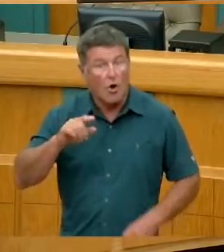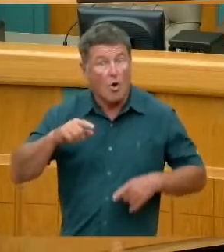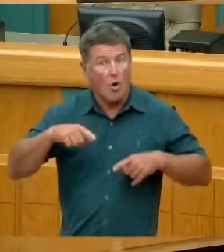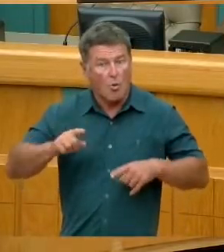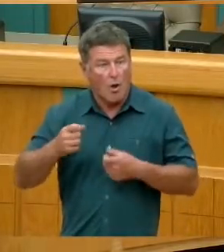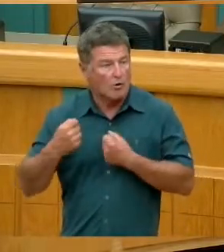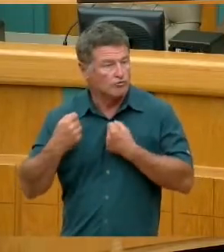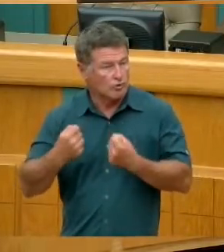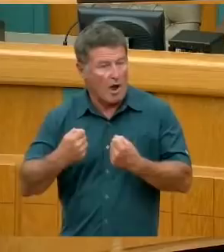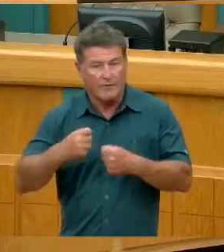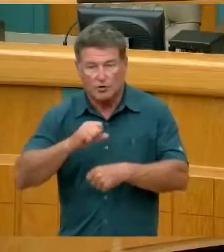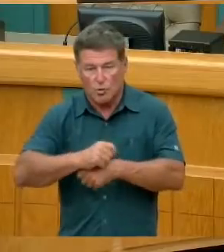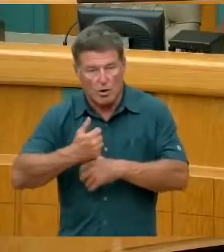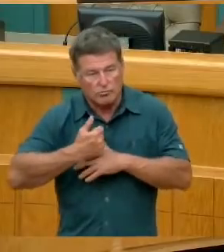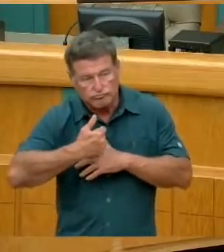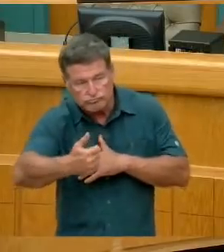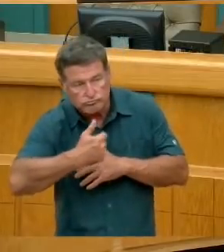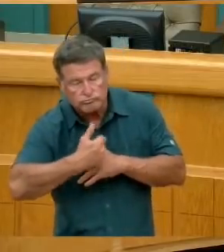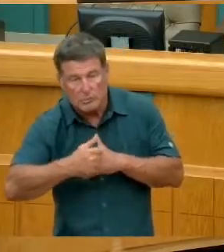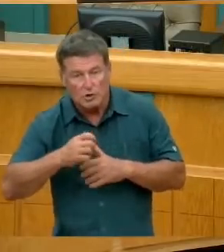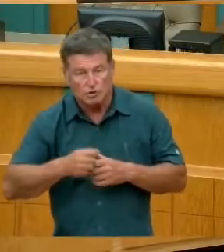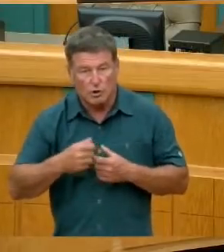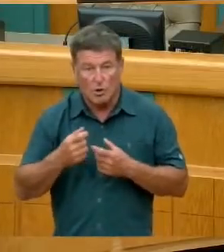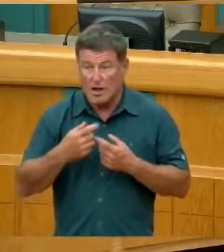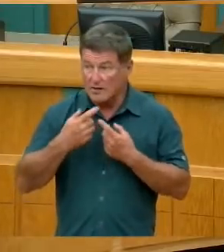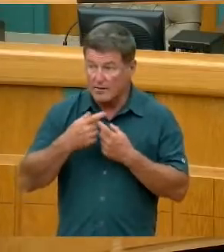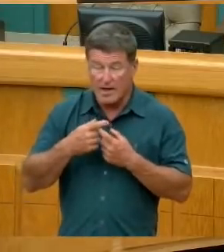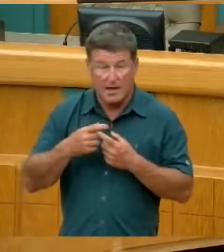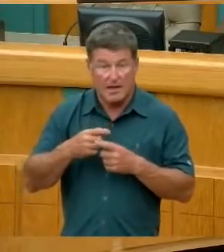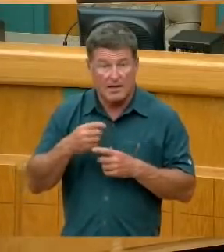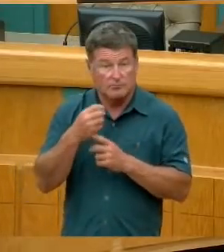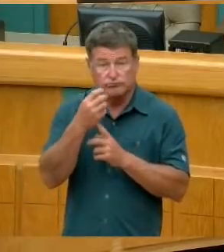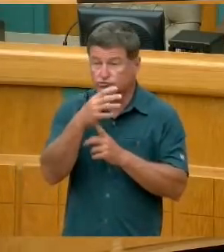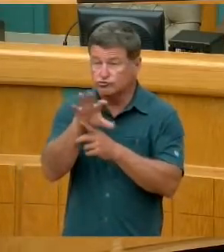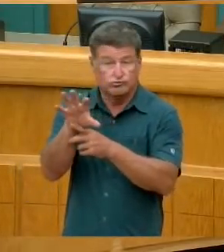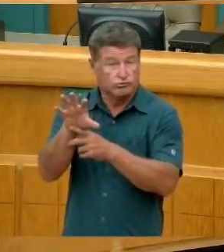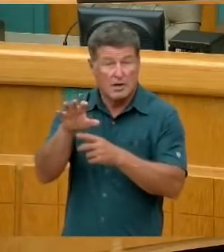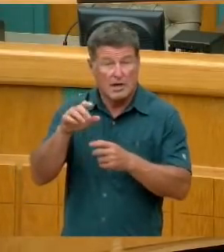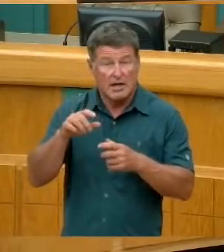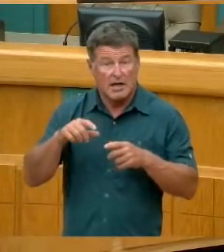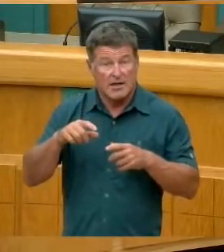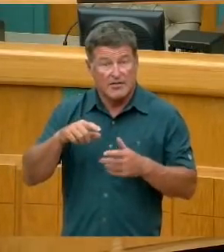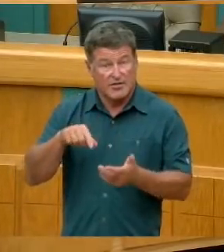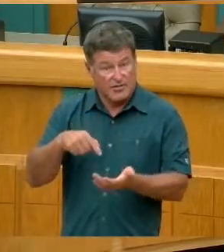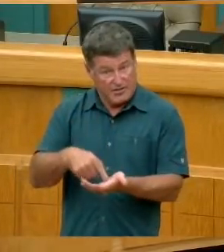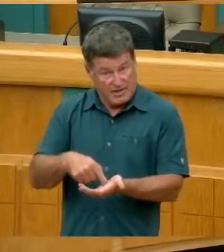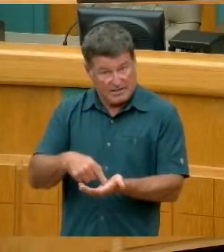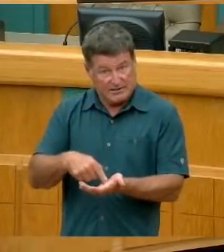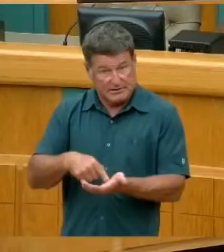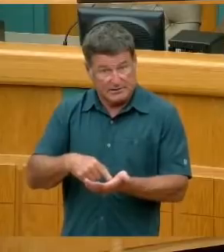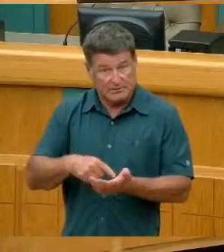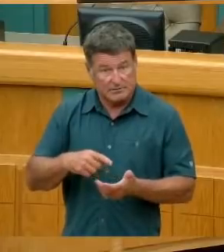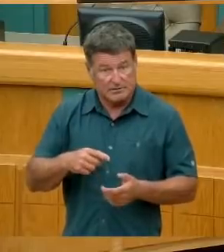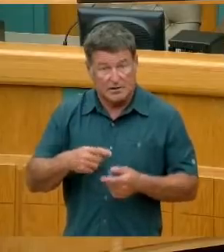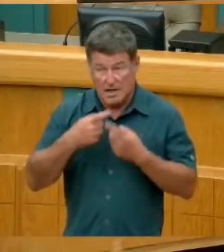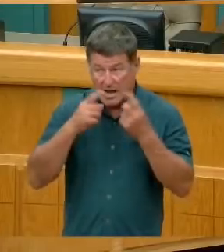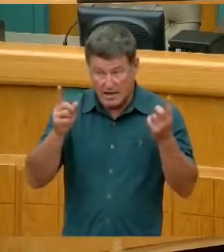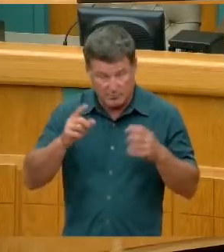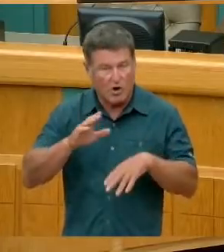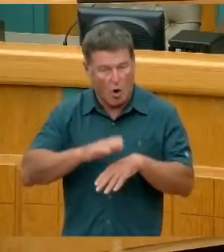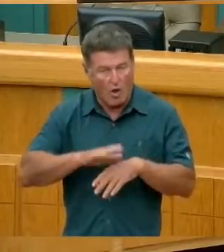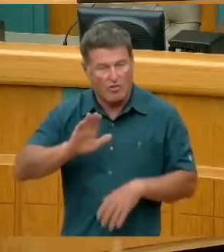listeners in their drive time. Beginning at 5, so they air these briefings live on their radio show.